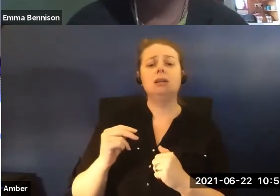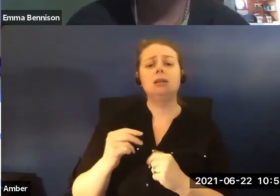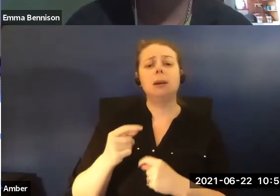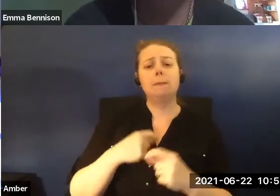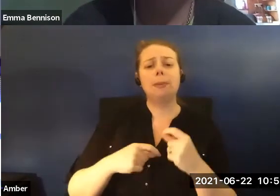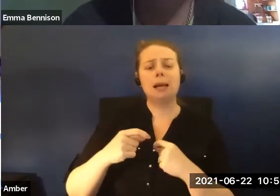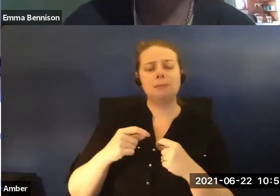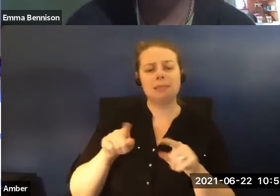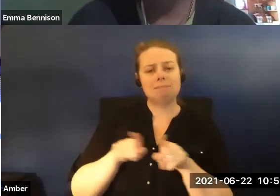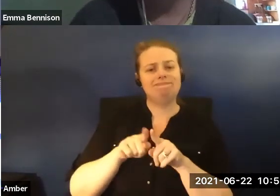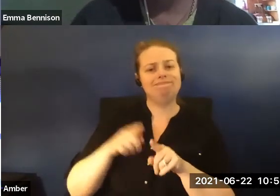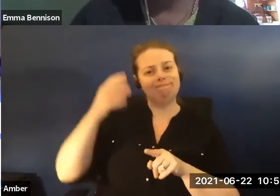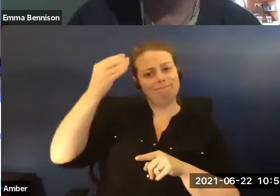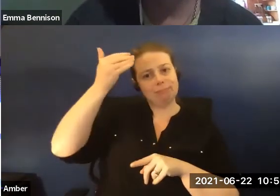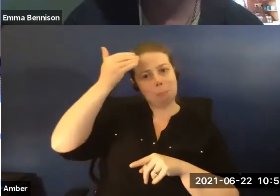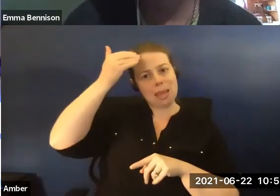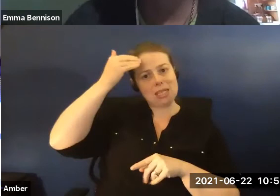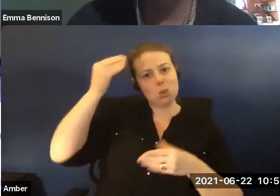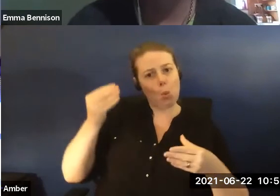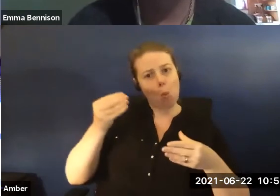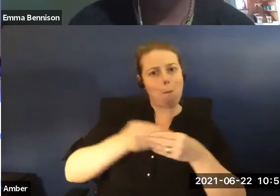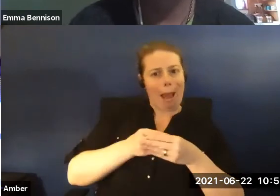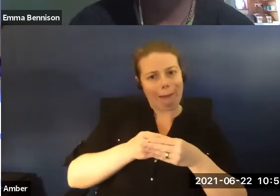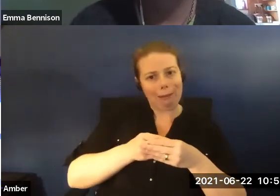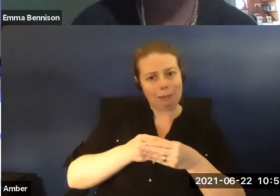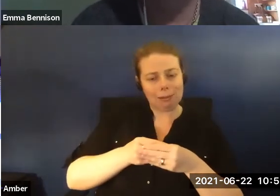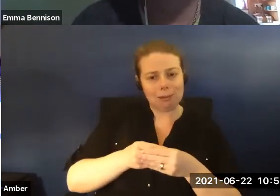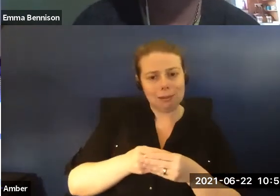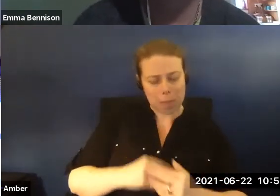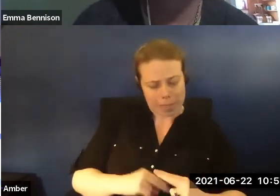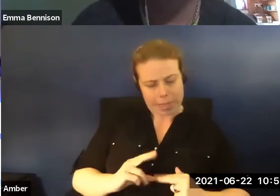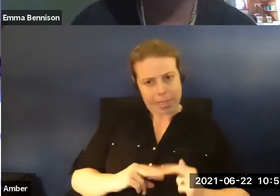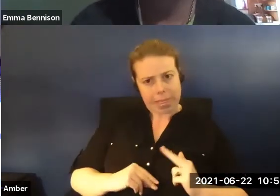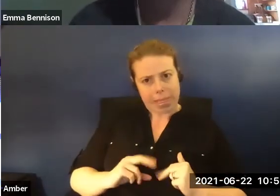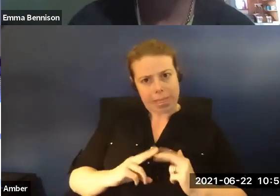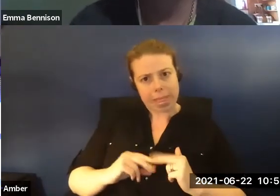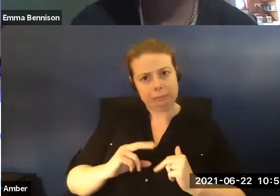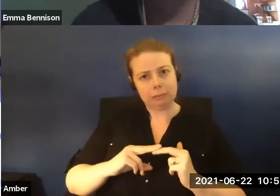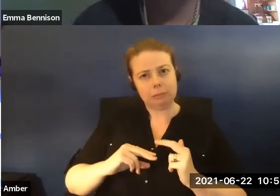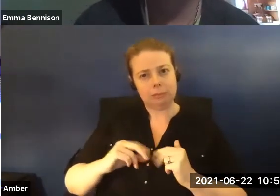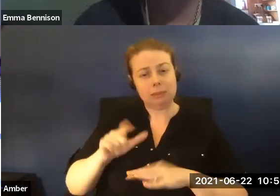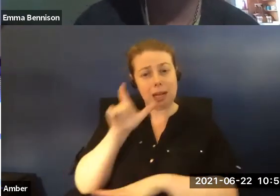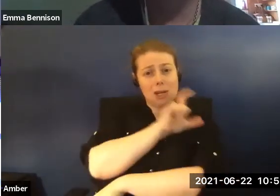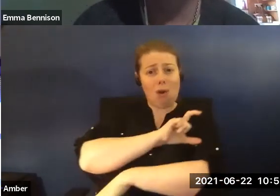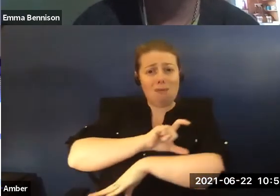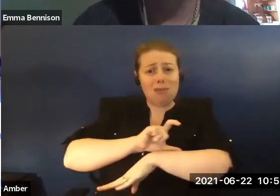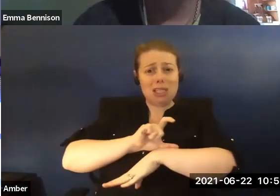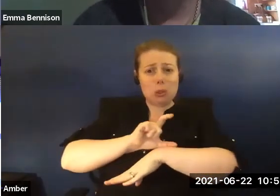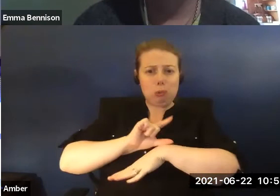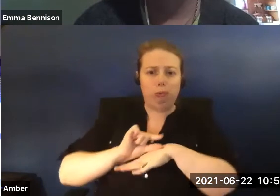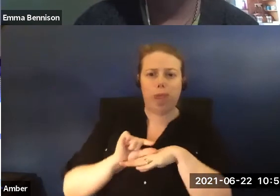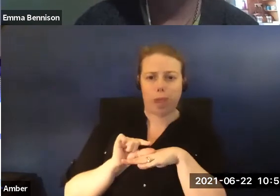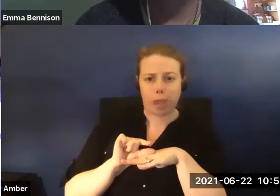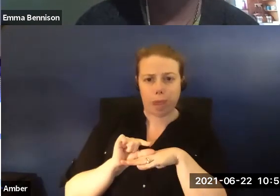mental bank, mental well-being bank. It just builds up over time. So your confidence can be eroded. Your